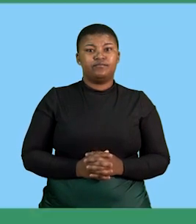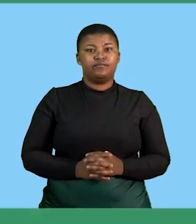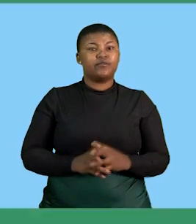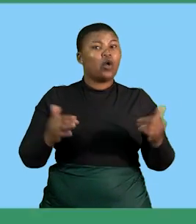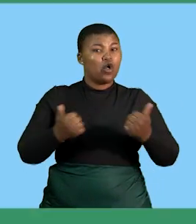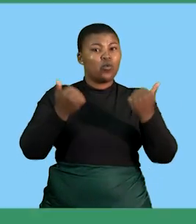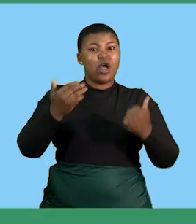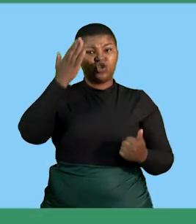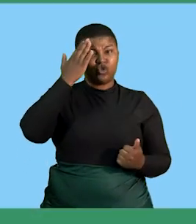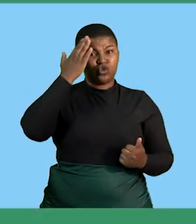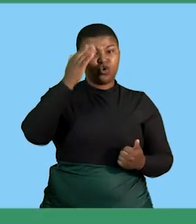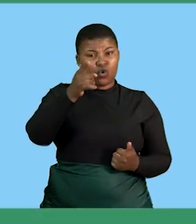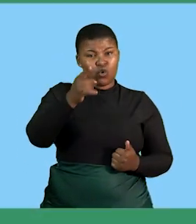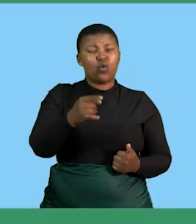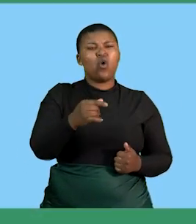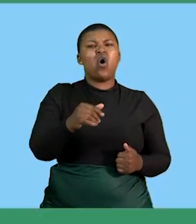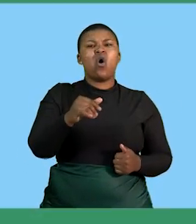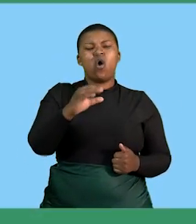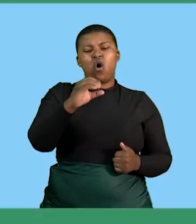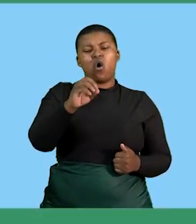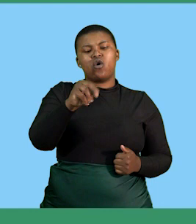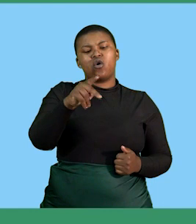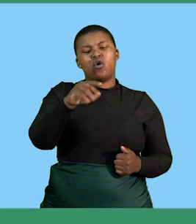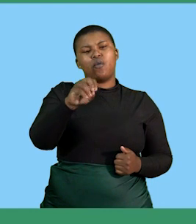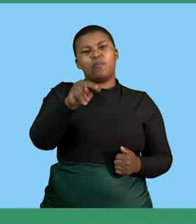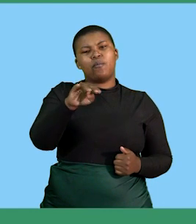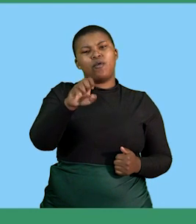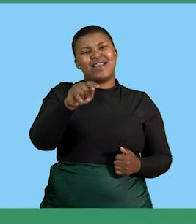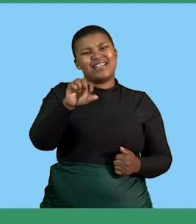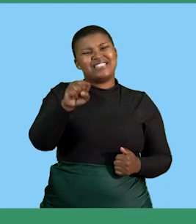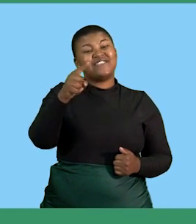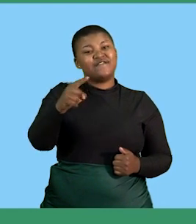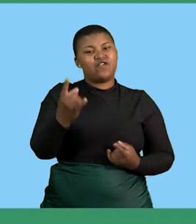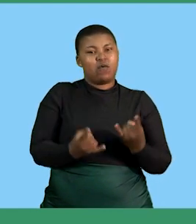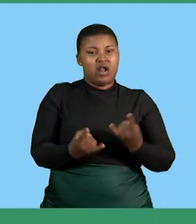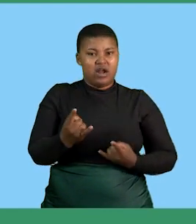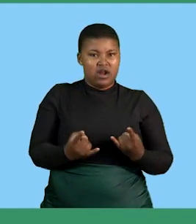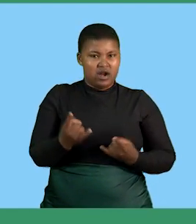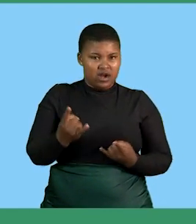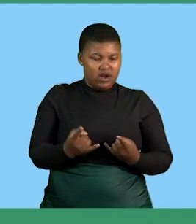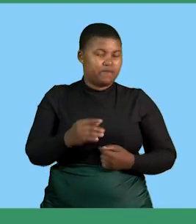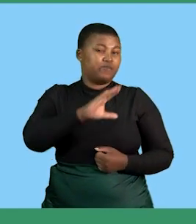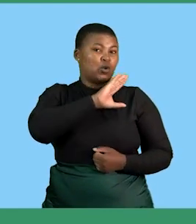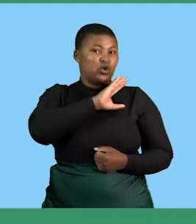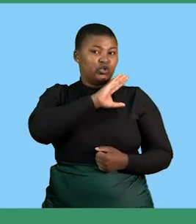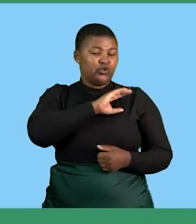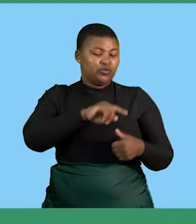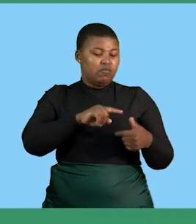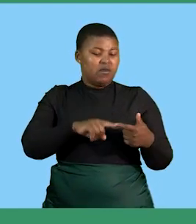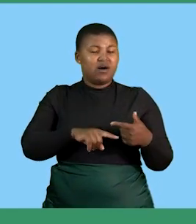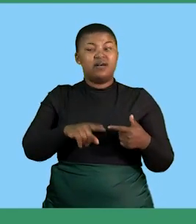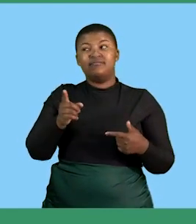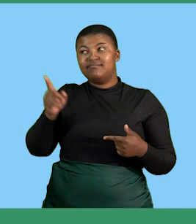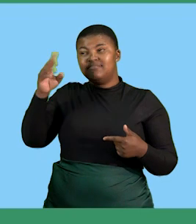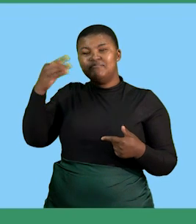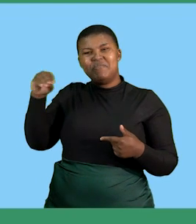components of the market environment, our consumers being the first one. Then, of course, our suppliers